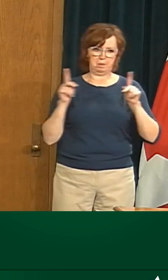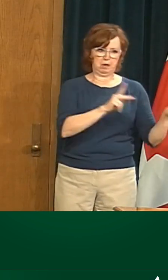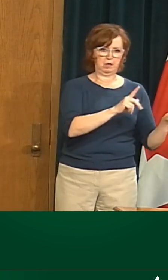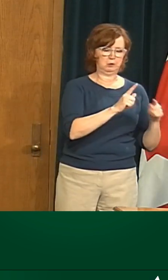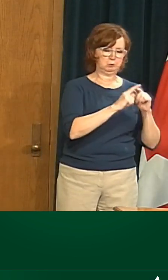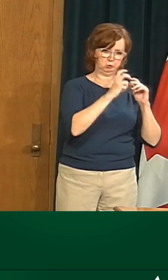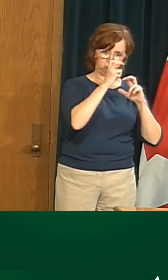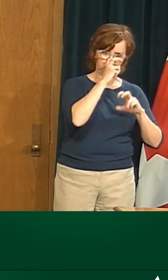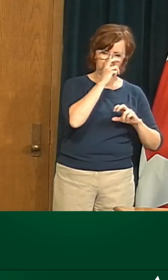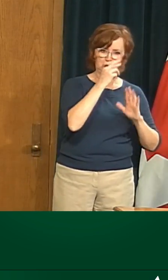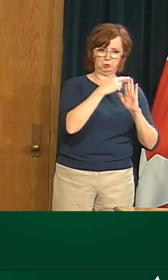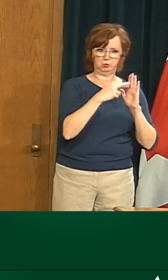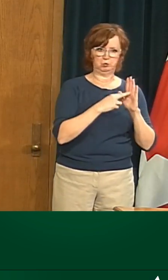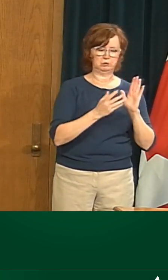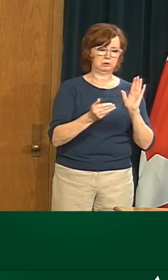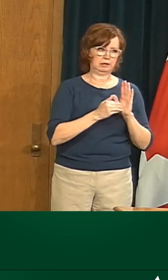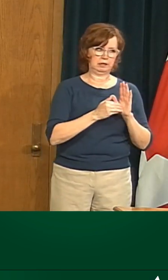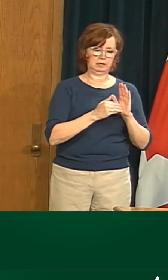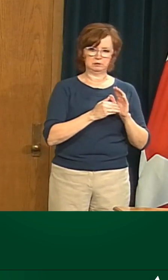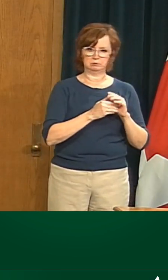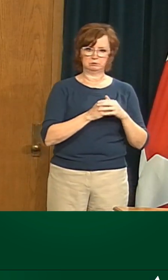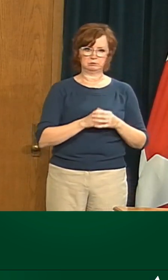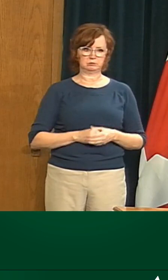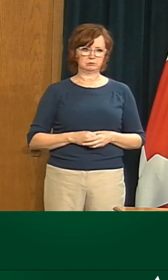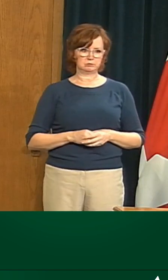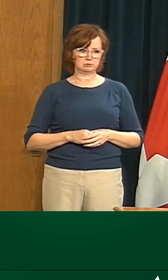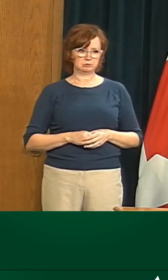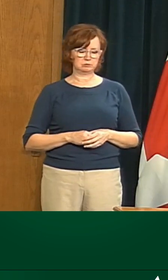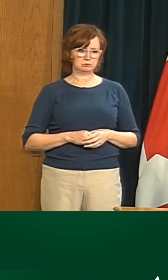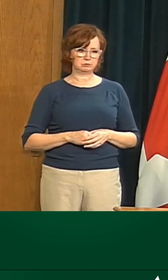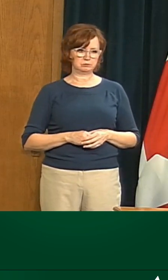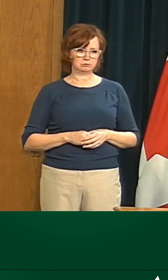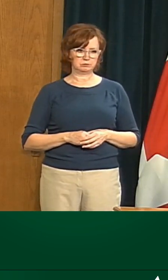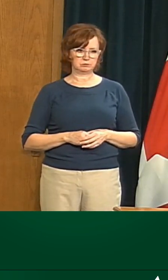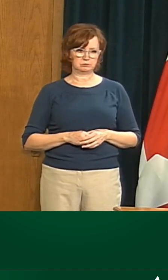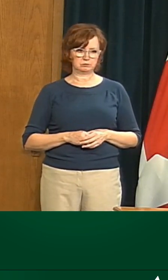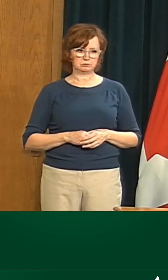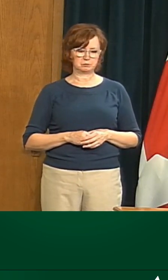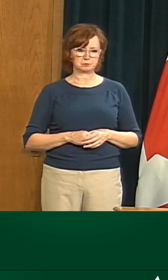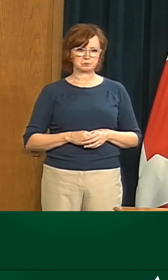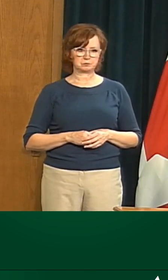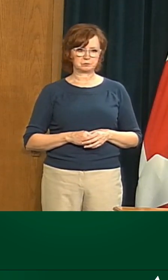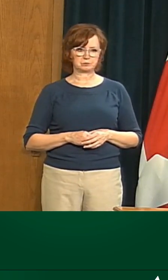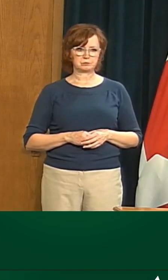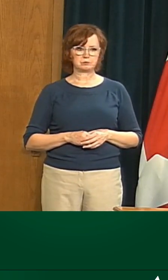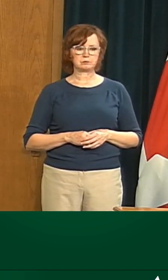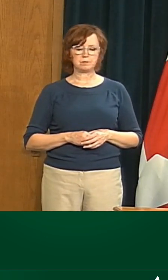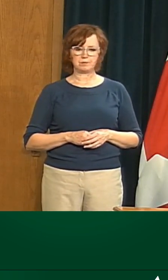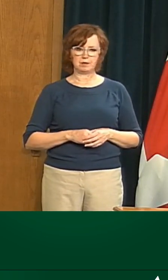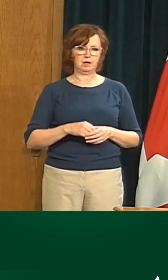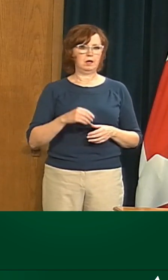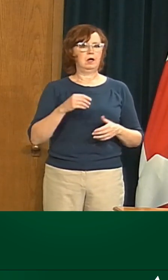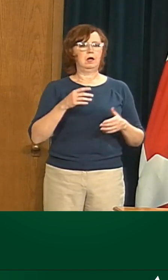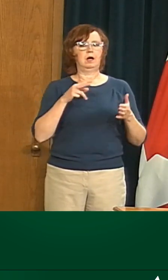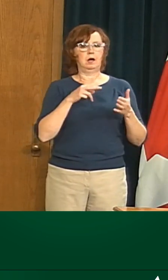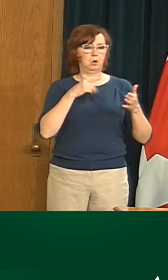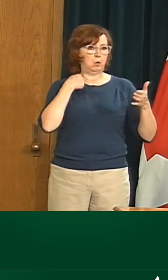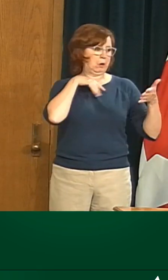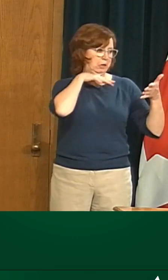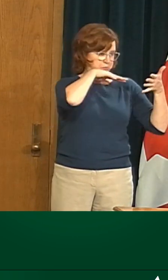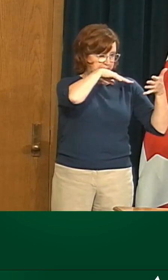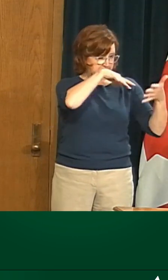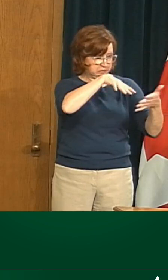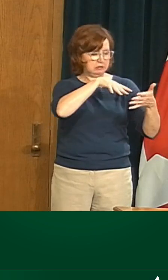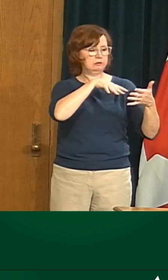factors that are involved, and try to understand that. And then that will inform obviously where we are in terms of the